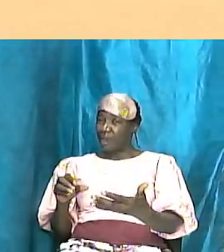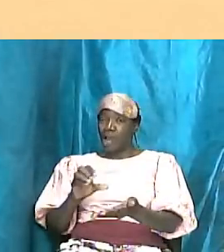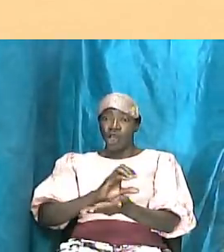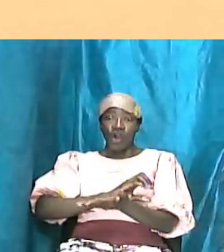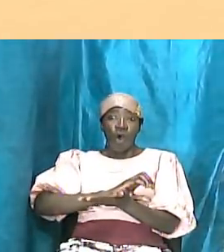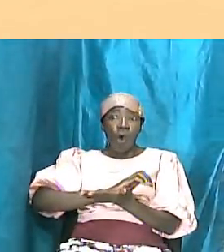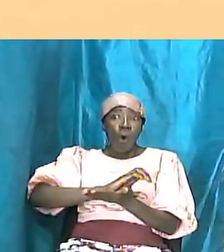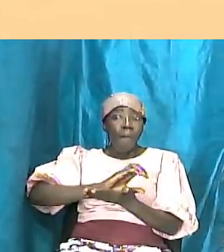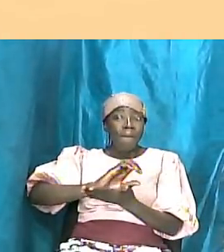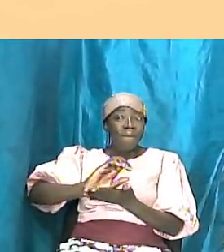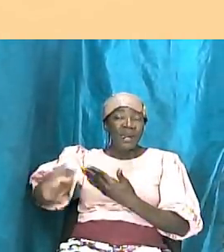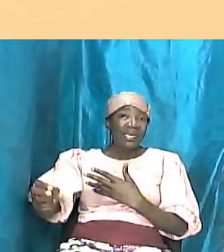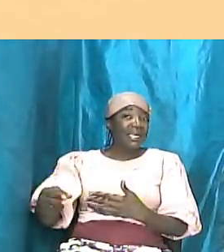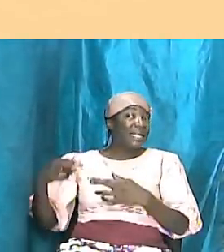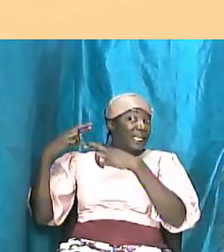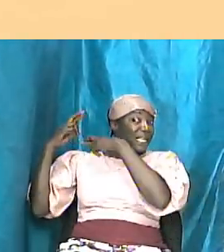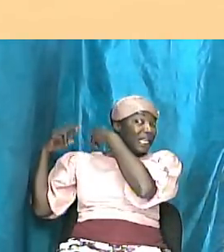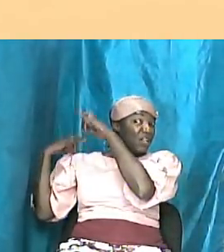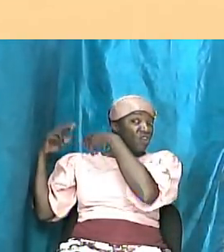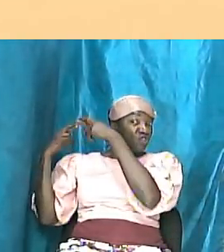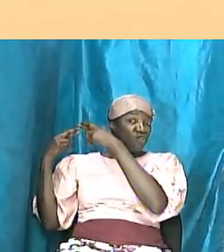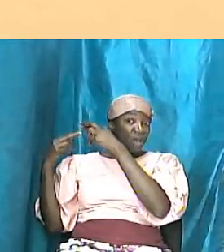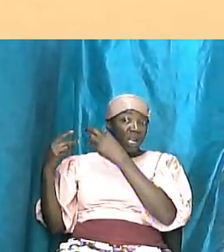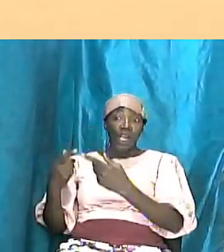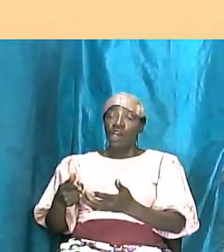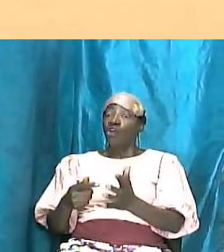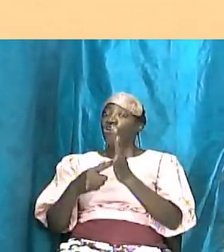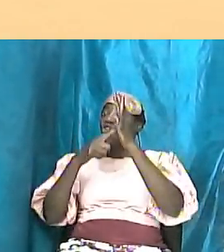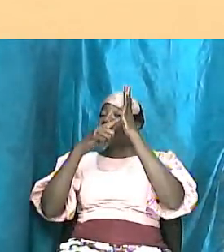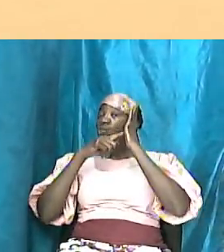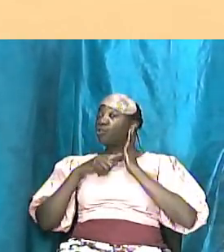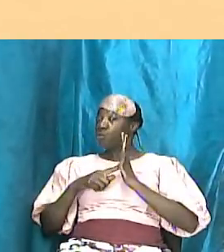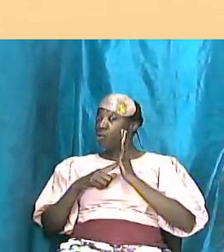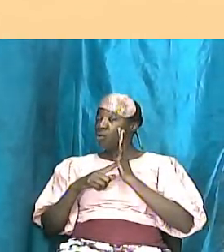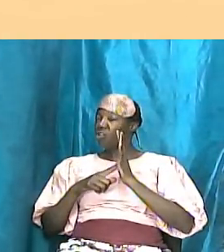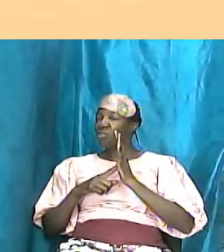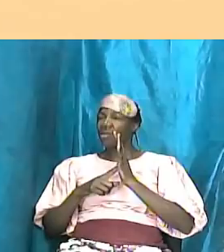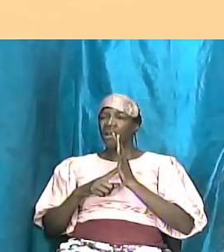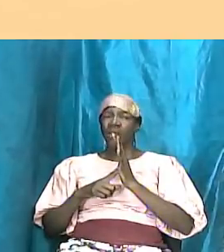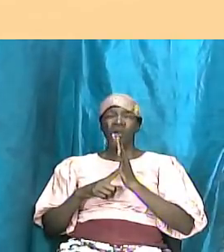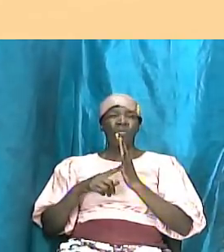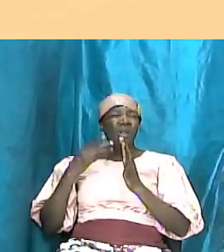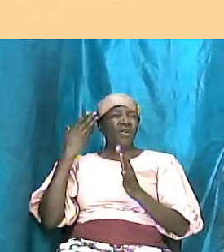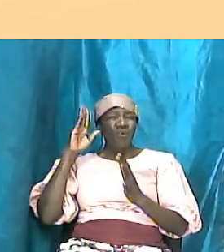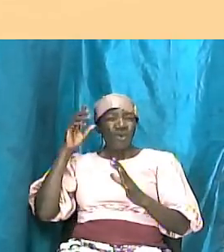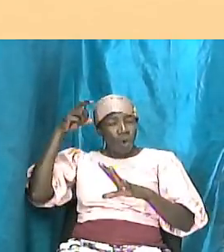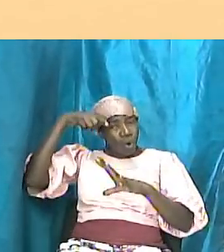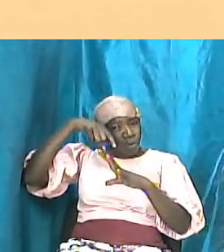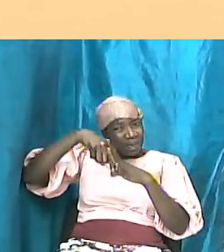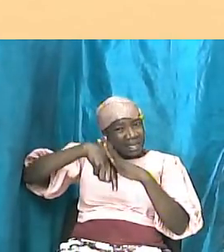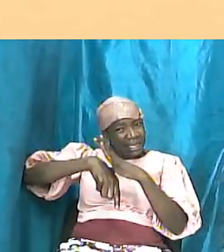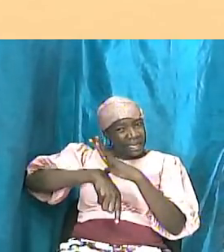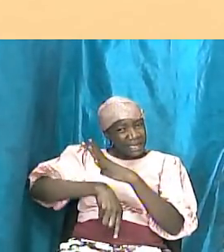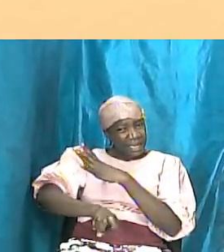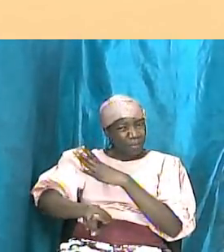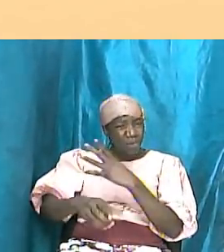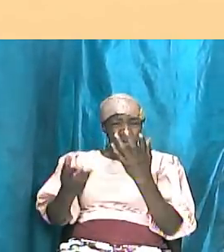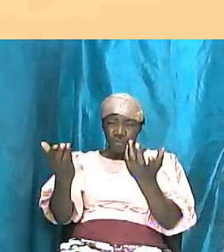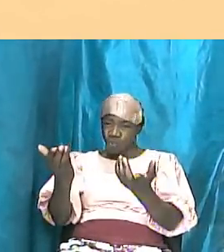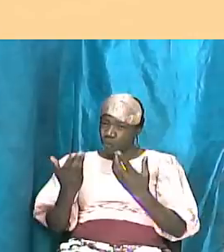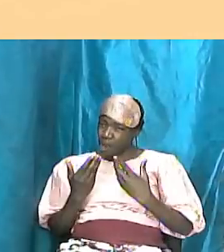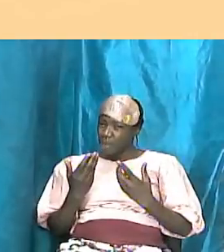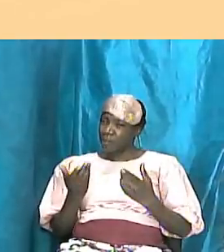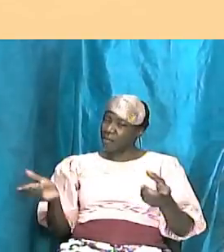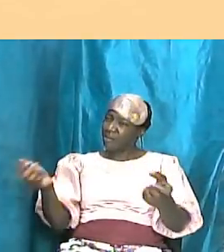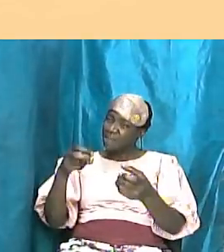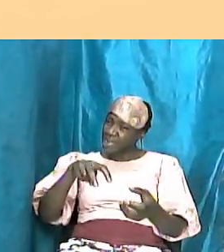Folks don't know the power of Genesis, how deep it goes. I want us to take a journey as